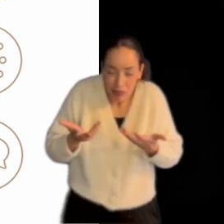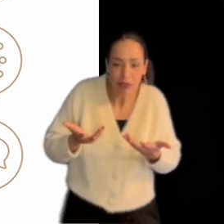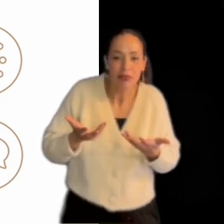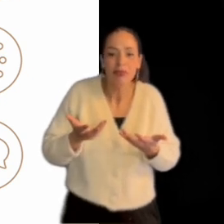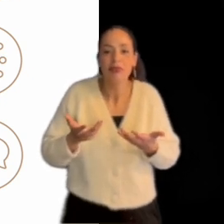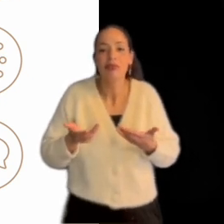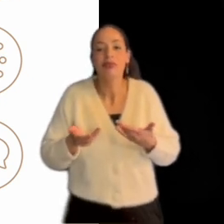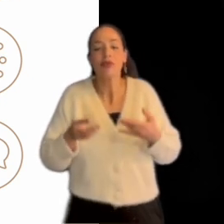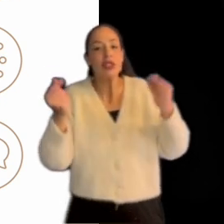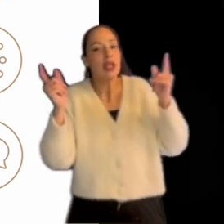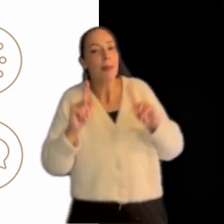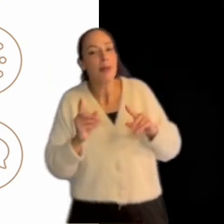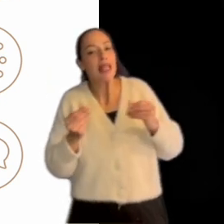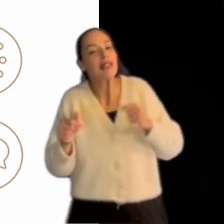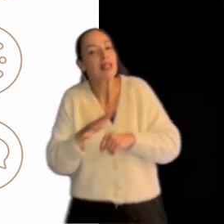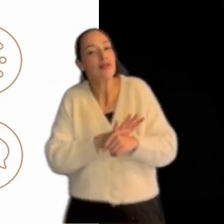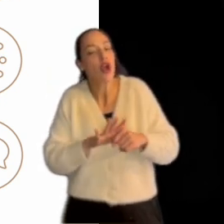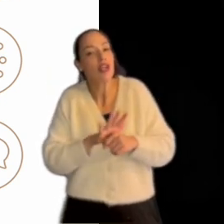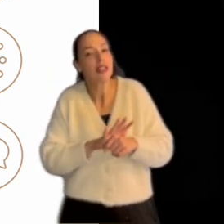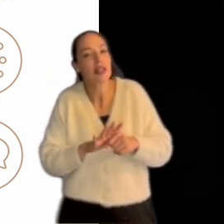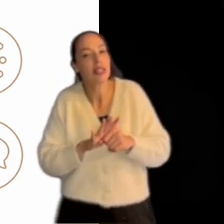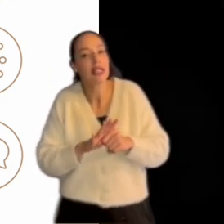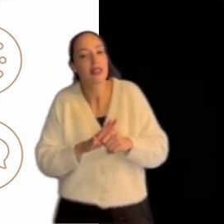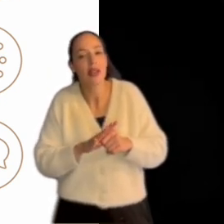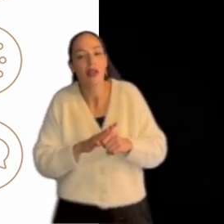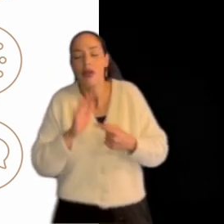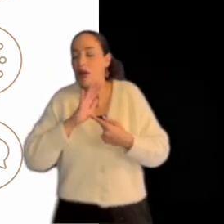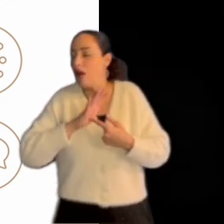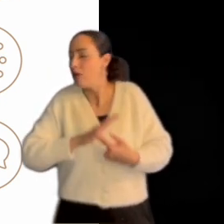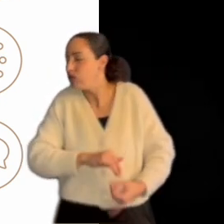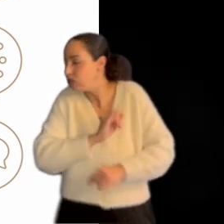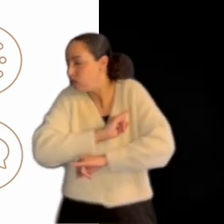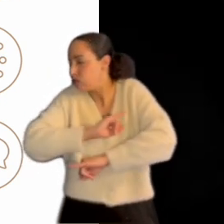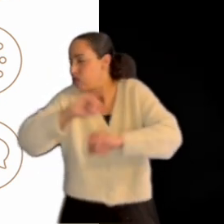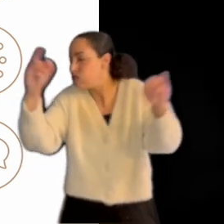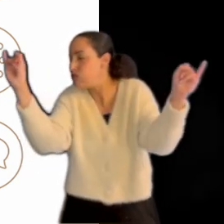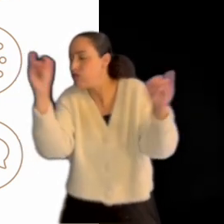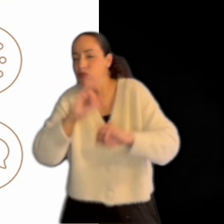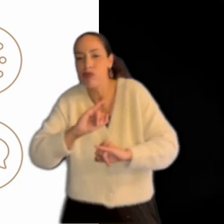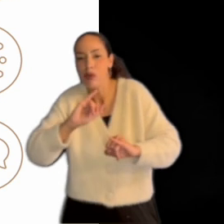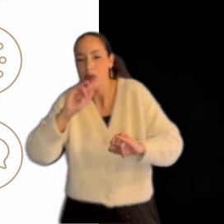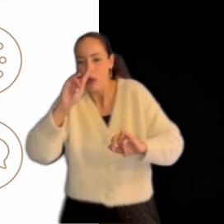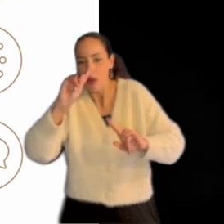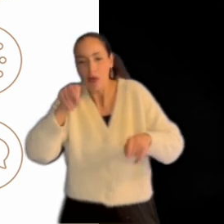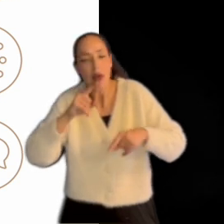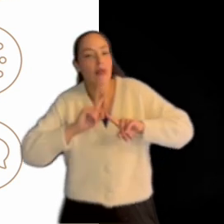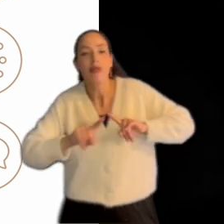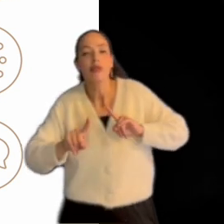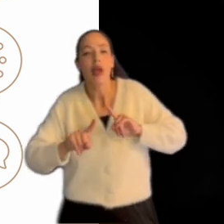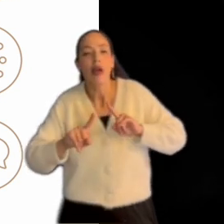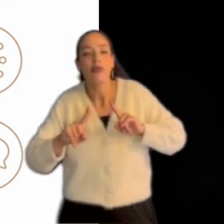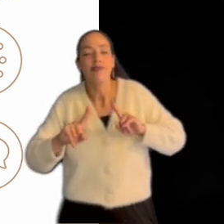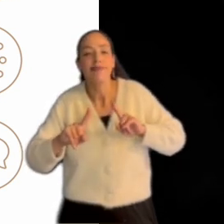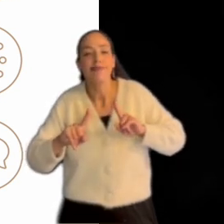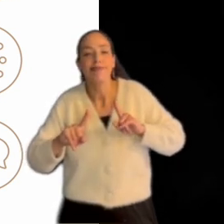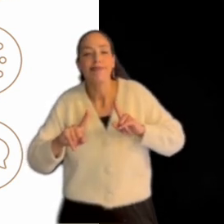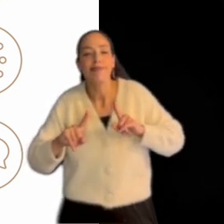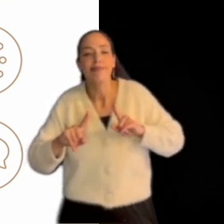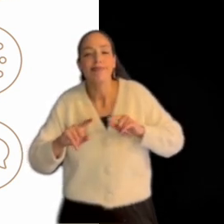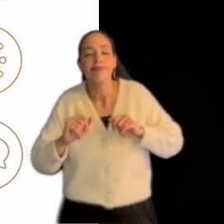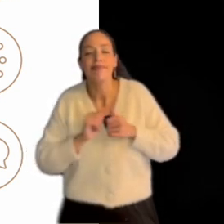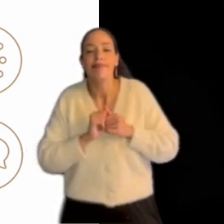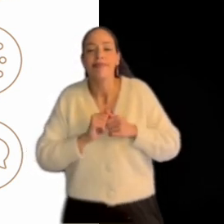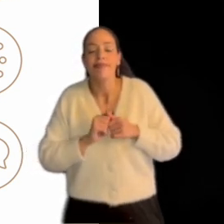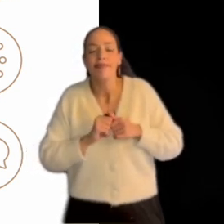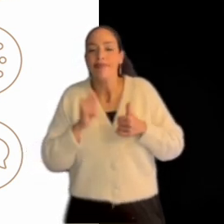questions. Better is too remote a place to even begin to know how they might travel there. The sense of disorientation and overwhelm